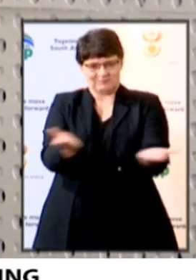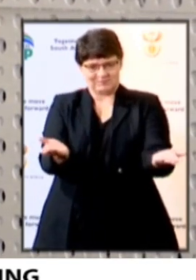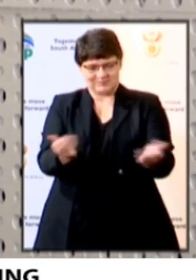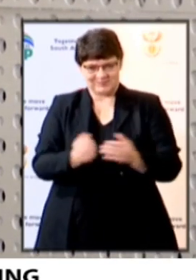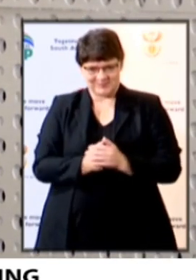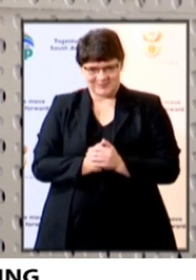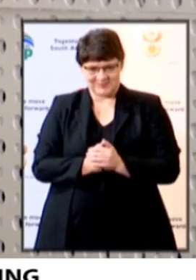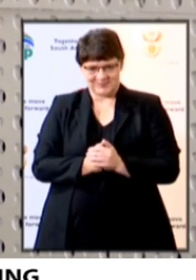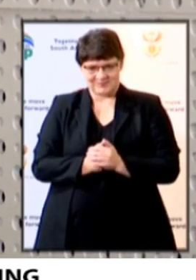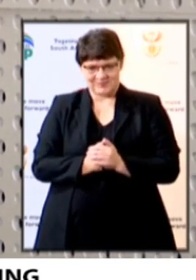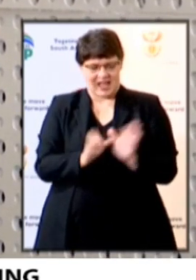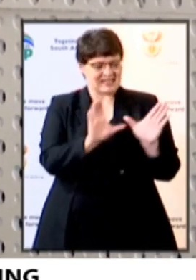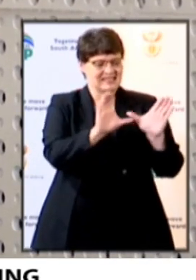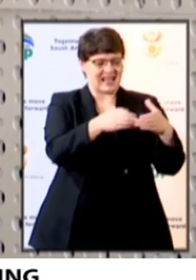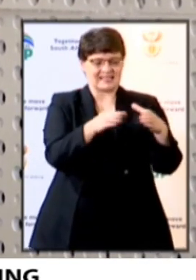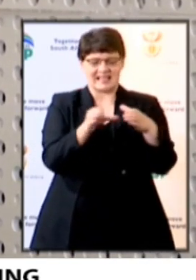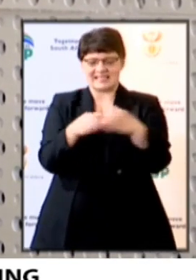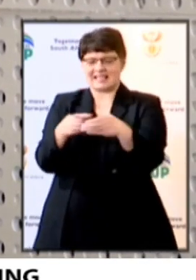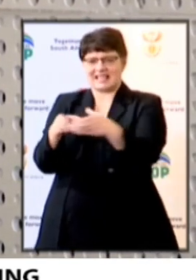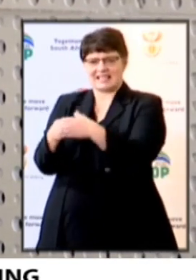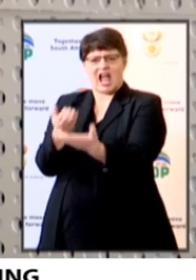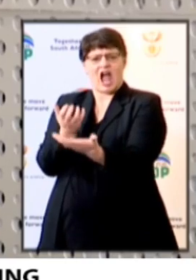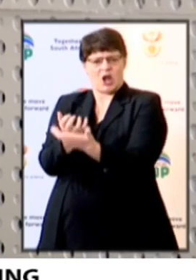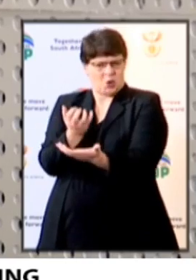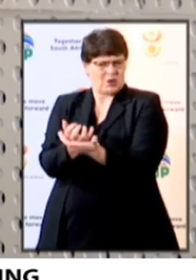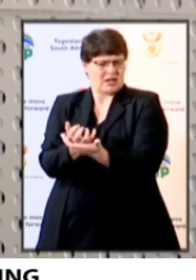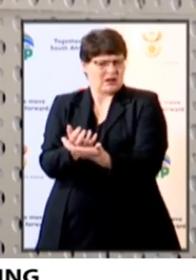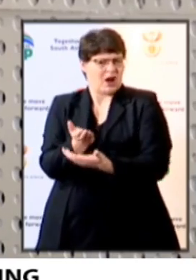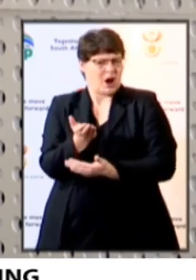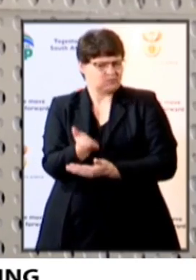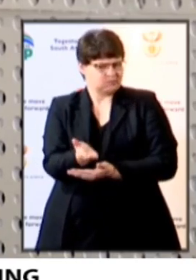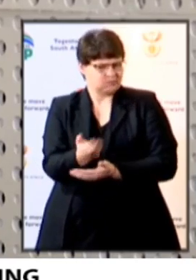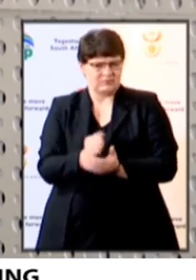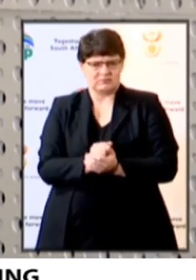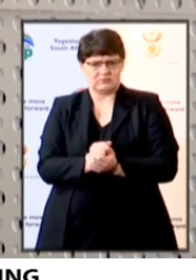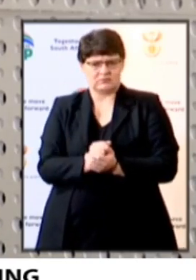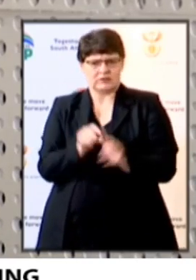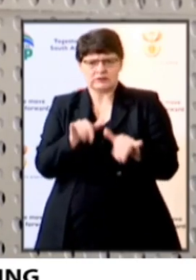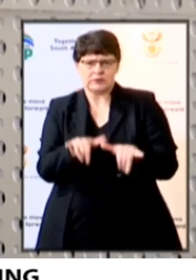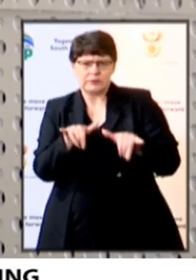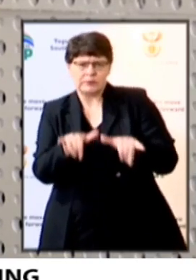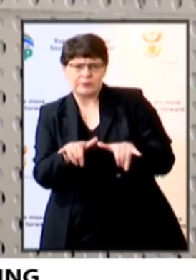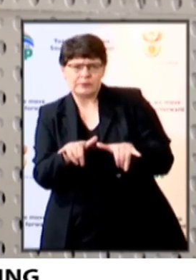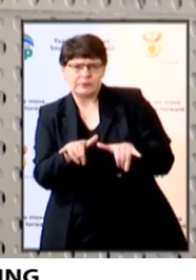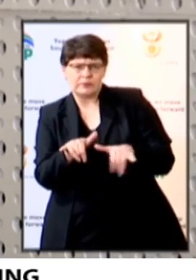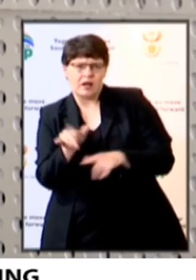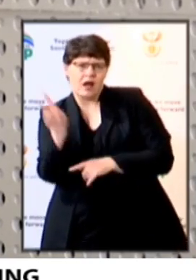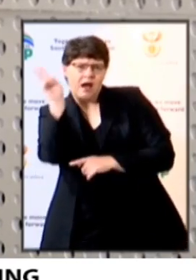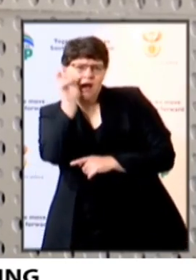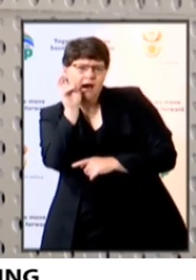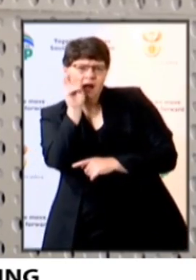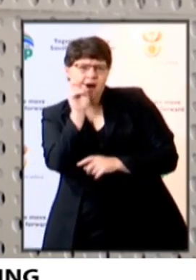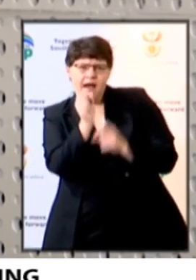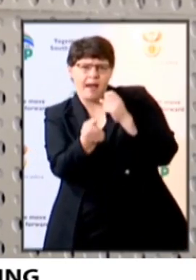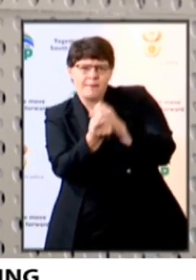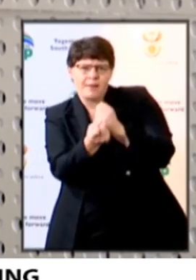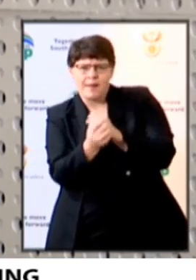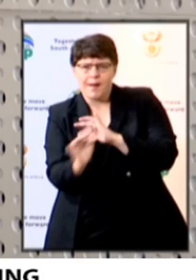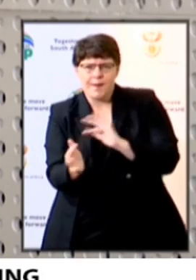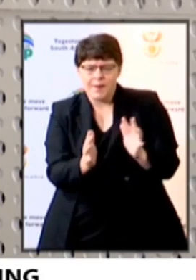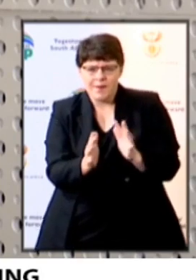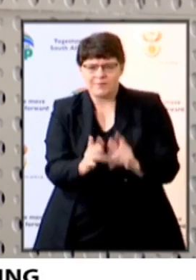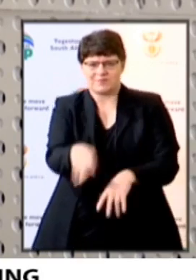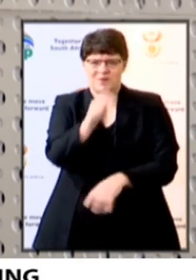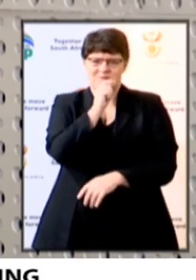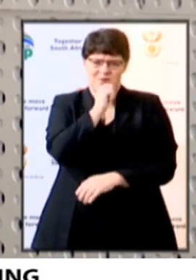all the various sectors of the economy that are waiting for this presentation, we say good morning to